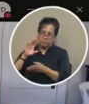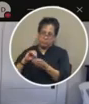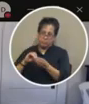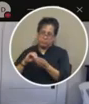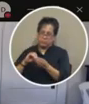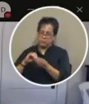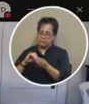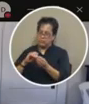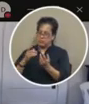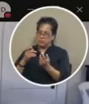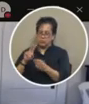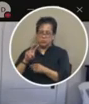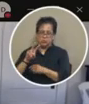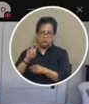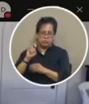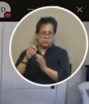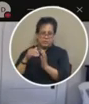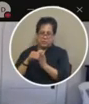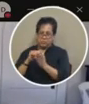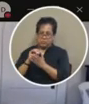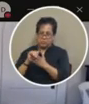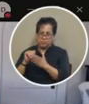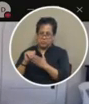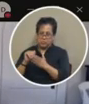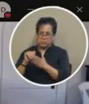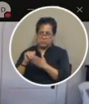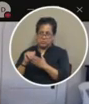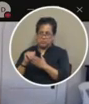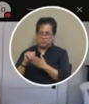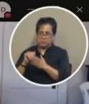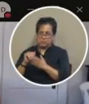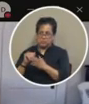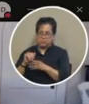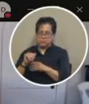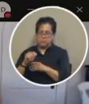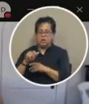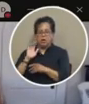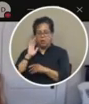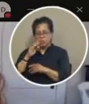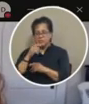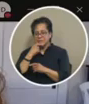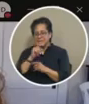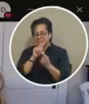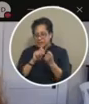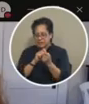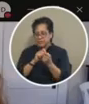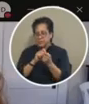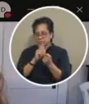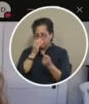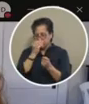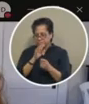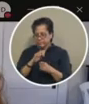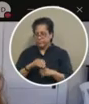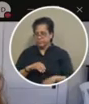to a little over $200,000. But let me get a real number back to you.